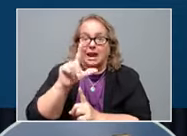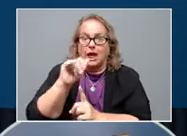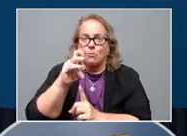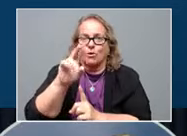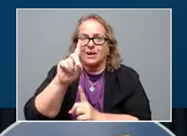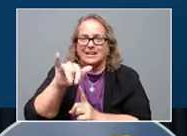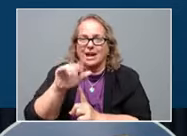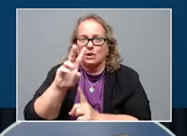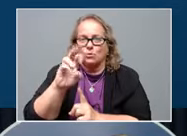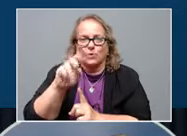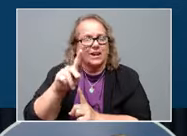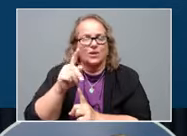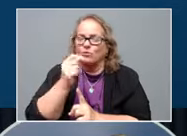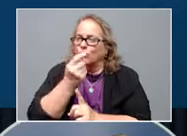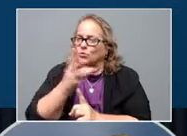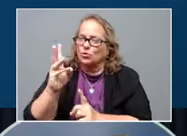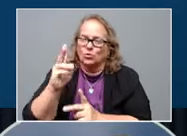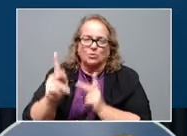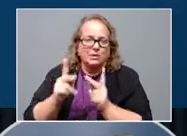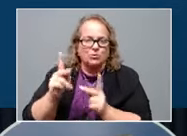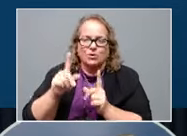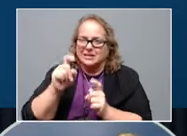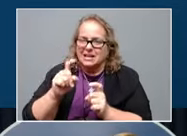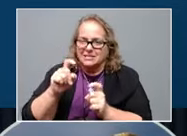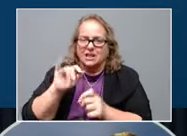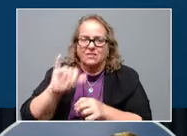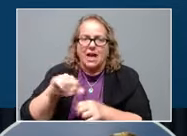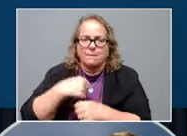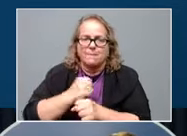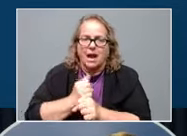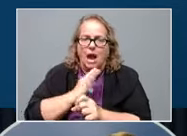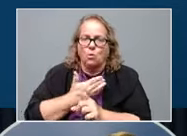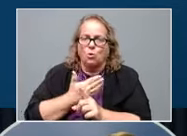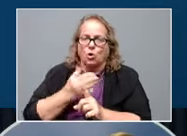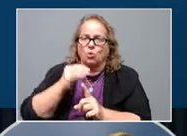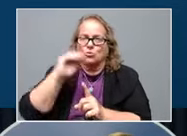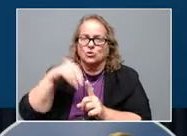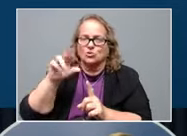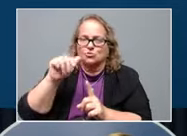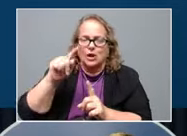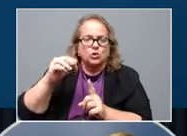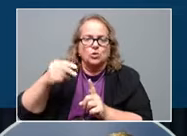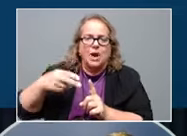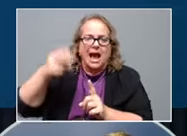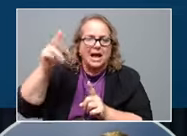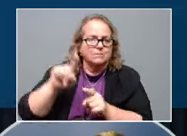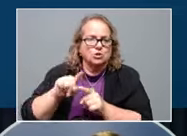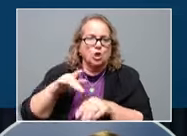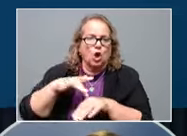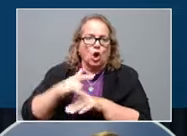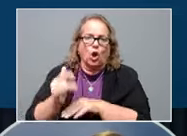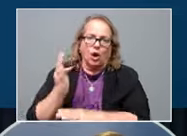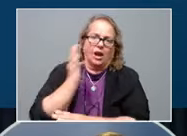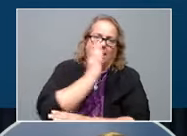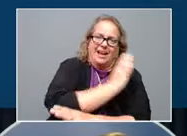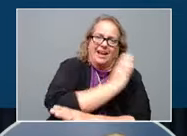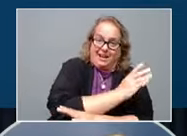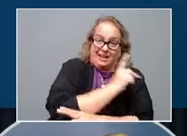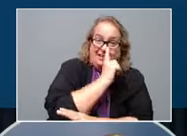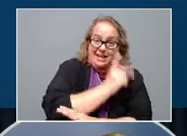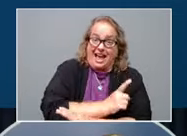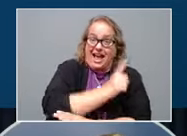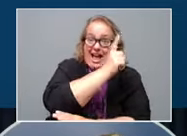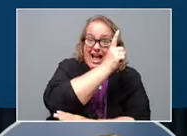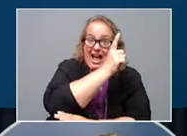That can inflate the positivity rate, just like very early in the pandemic. So during the Labor Day weekend, people were just going to